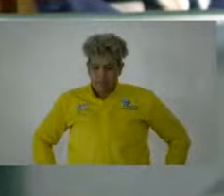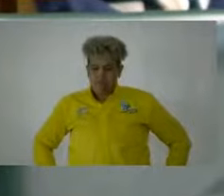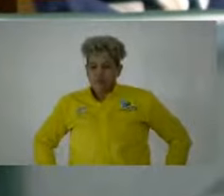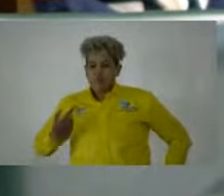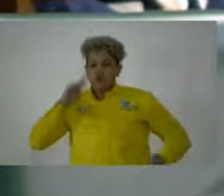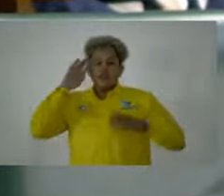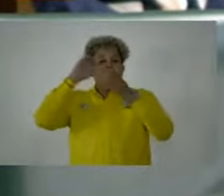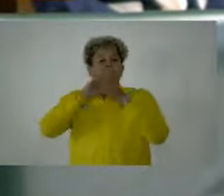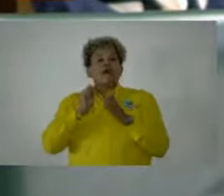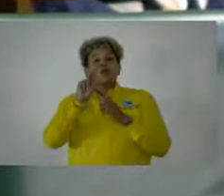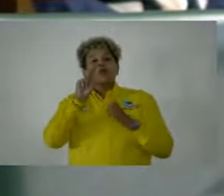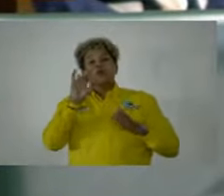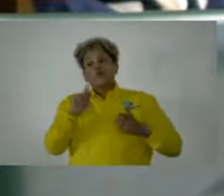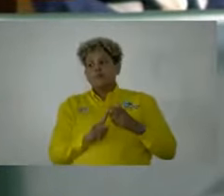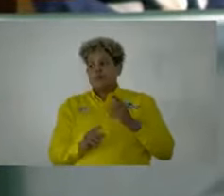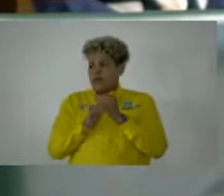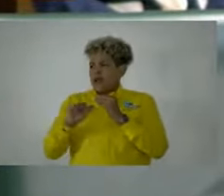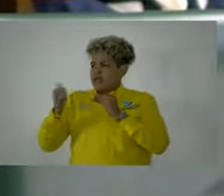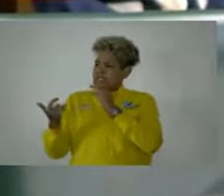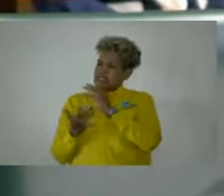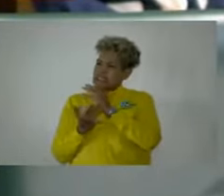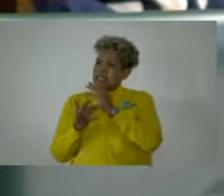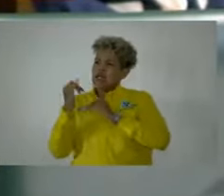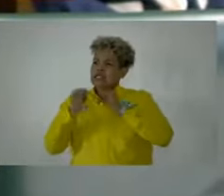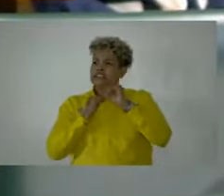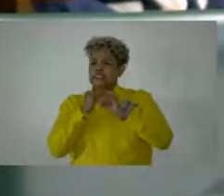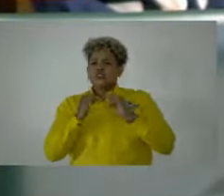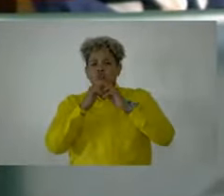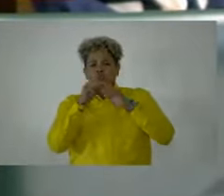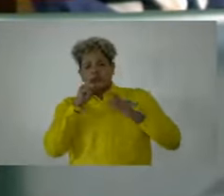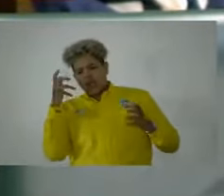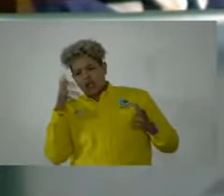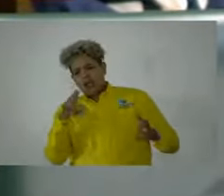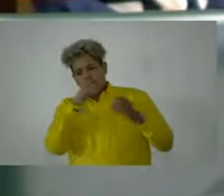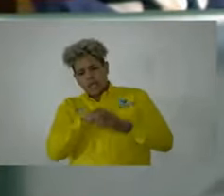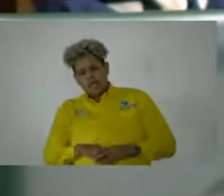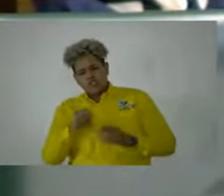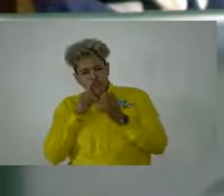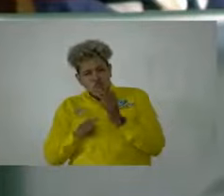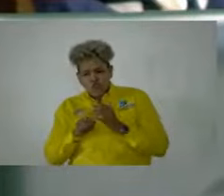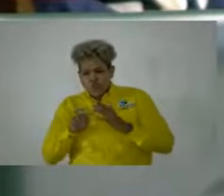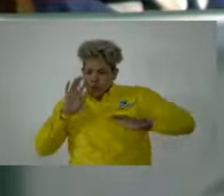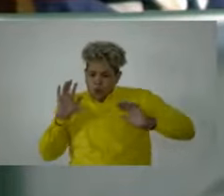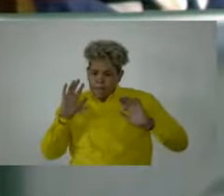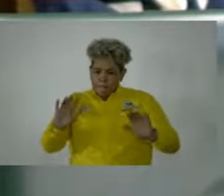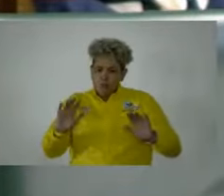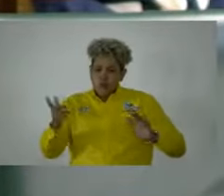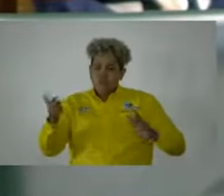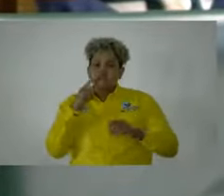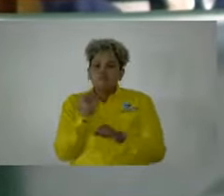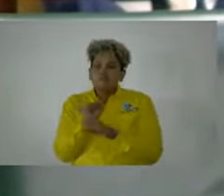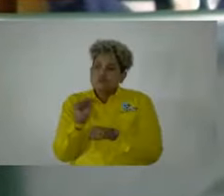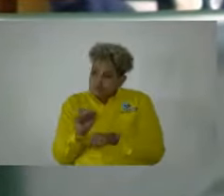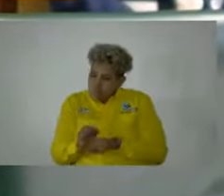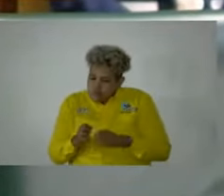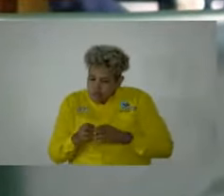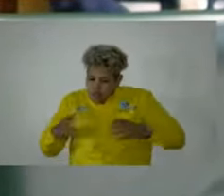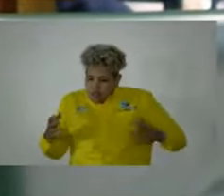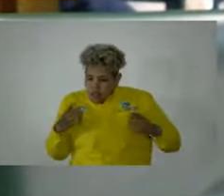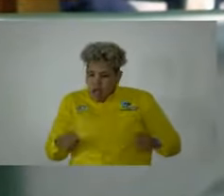We'll partner with the UWI and other technical institutions to engage in research that will boost productivity.